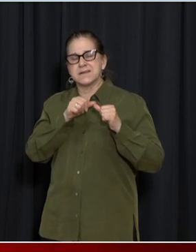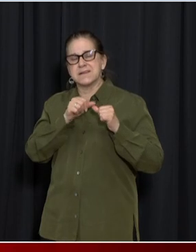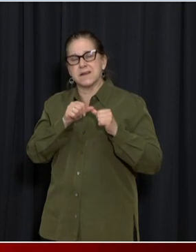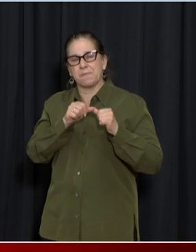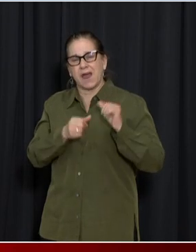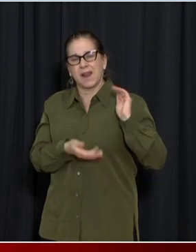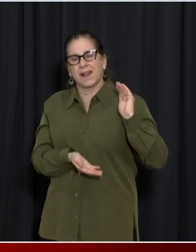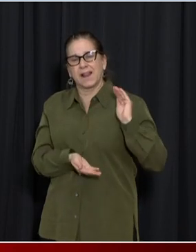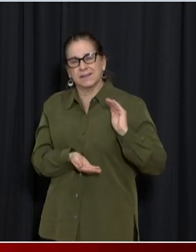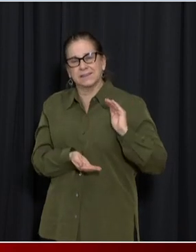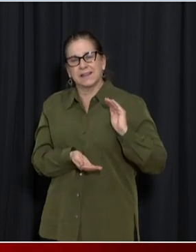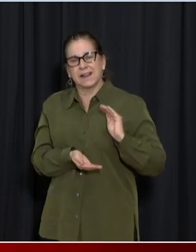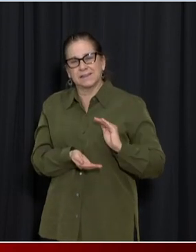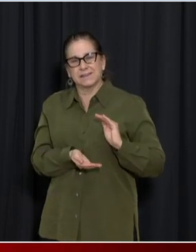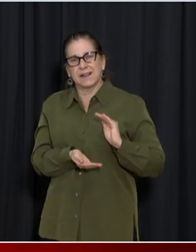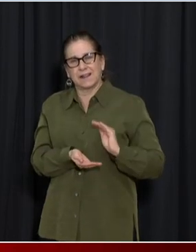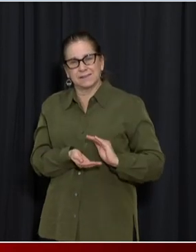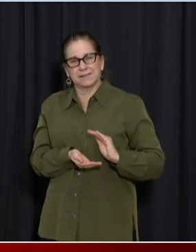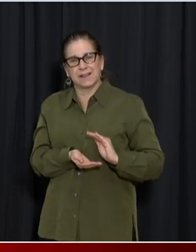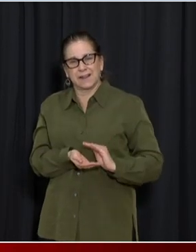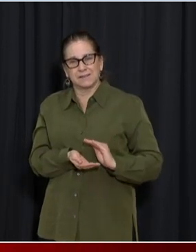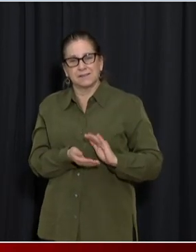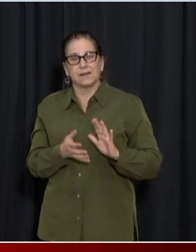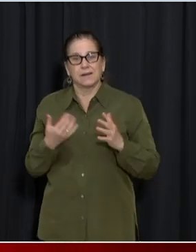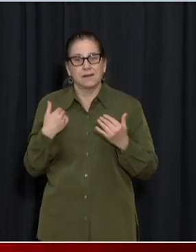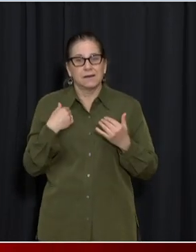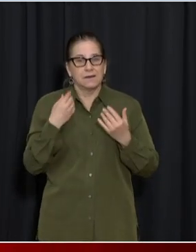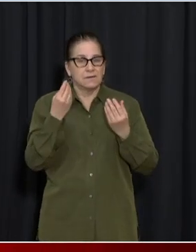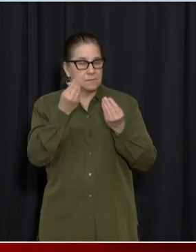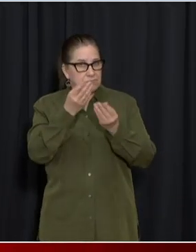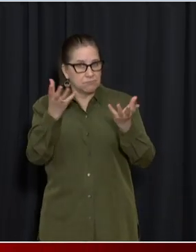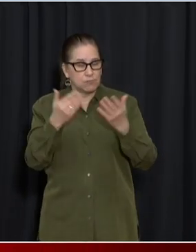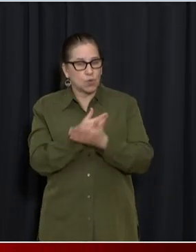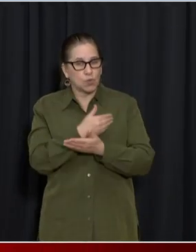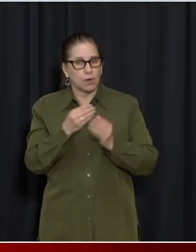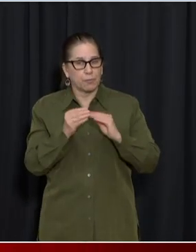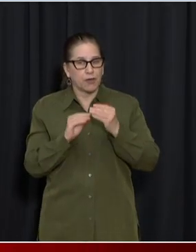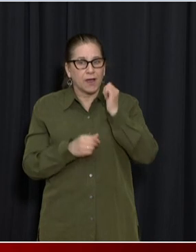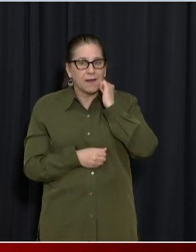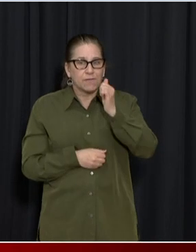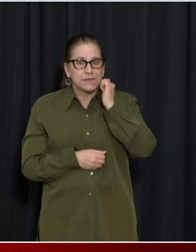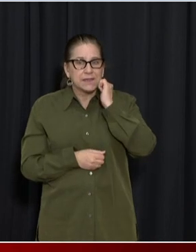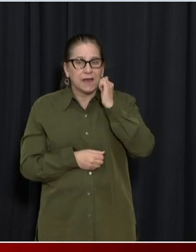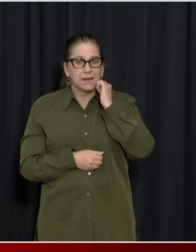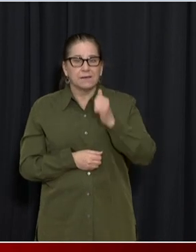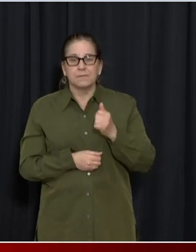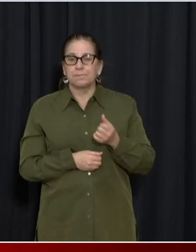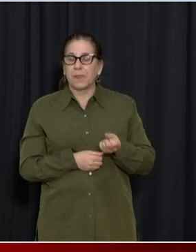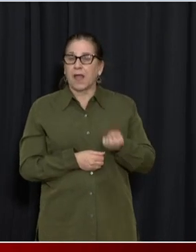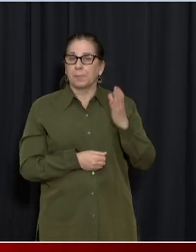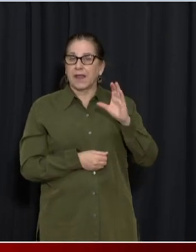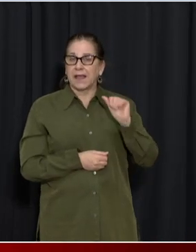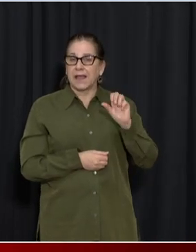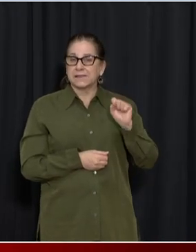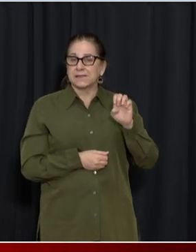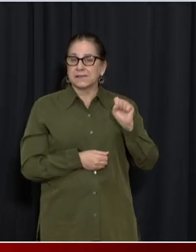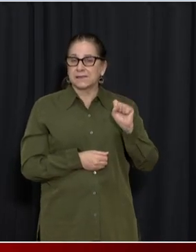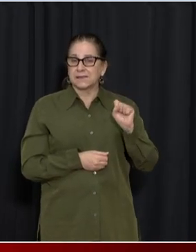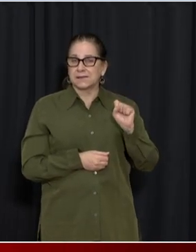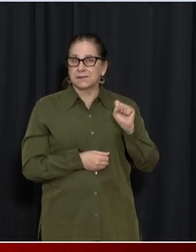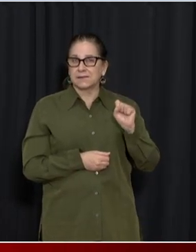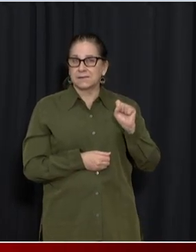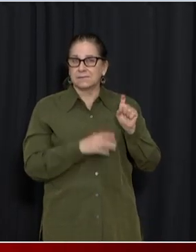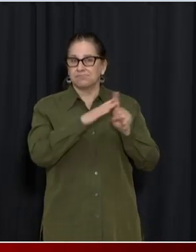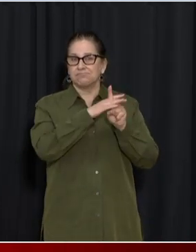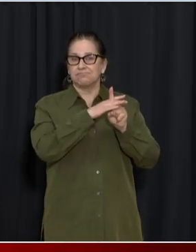been reporting to you the new number of reported cases, which is a very different metric than